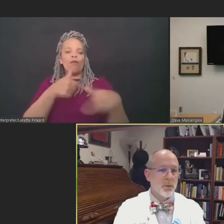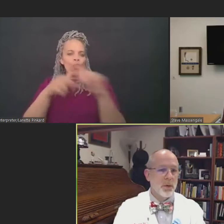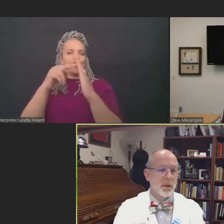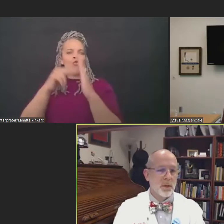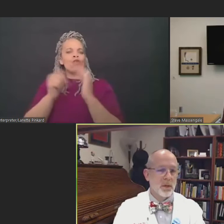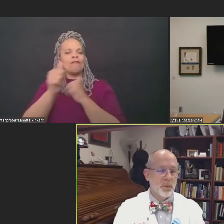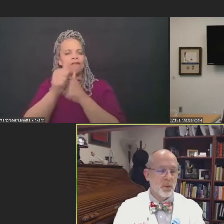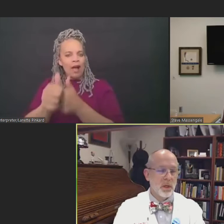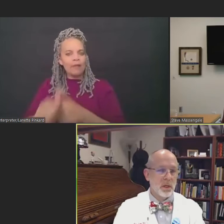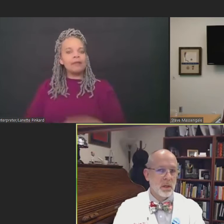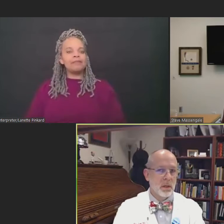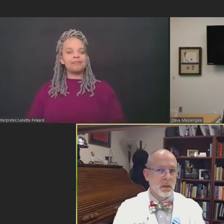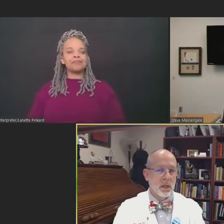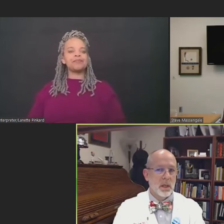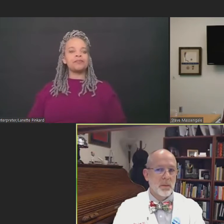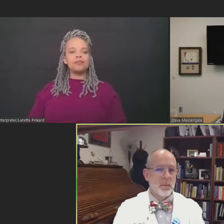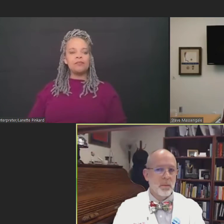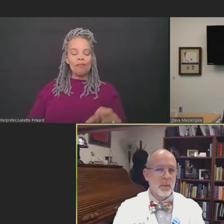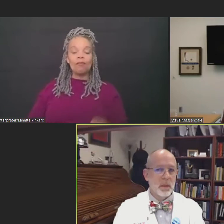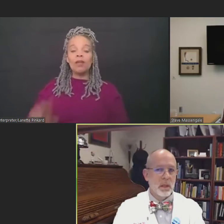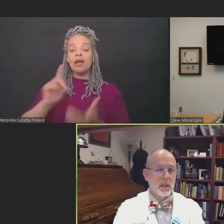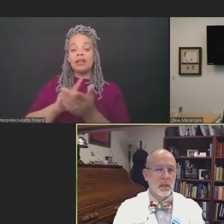Olga, you bring up a good point.